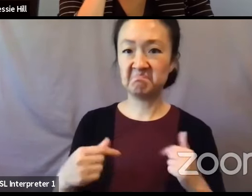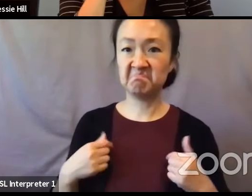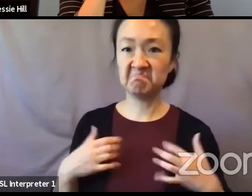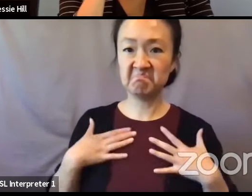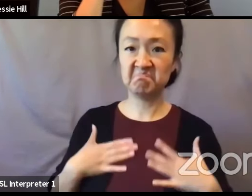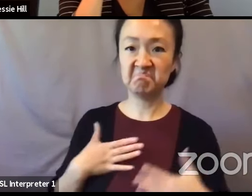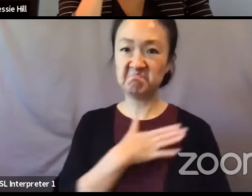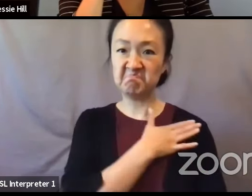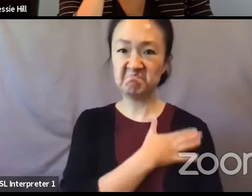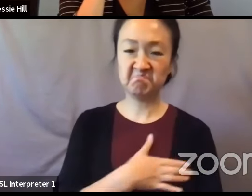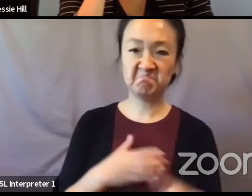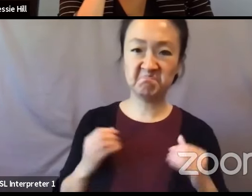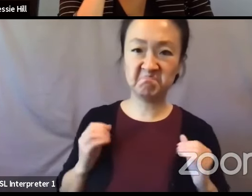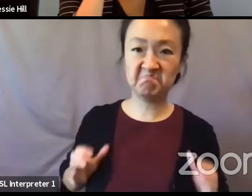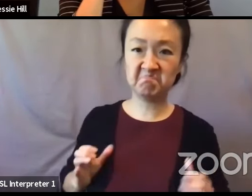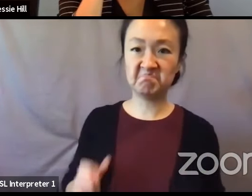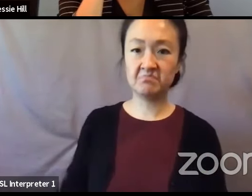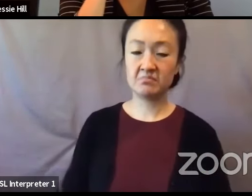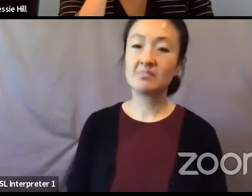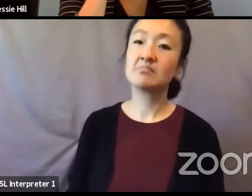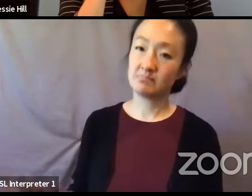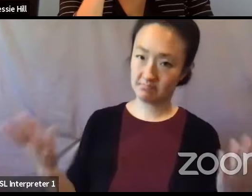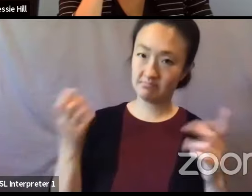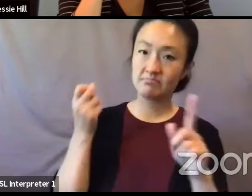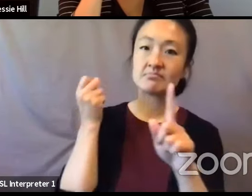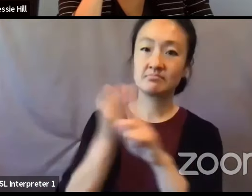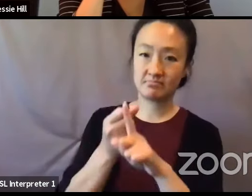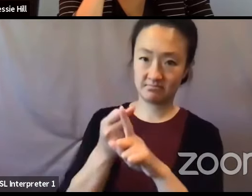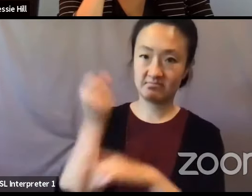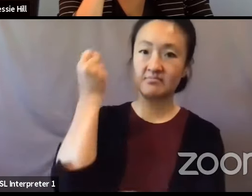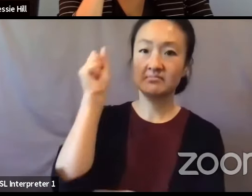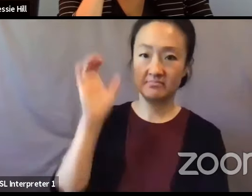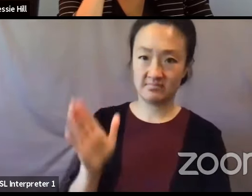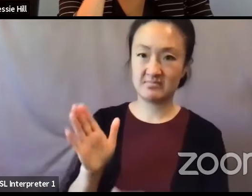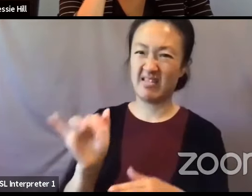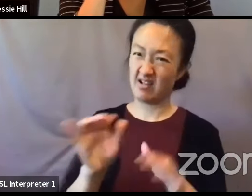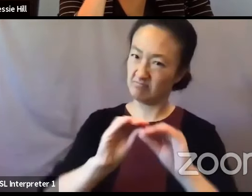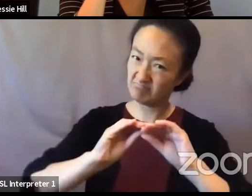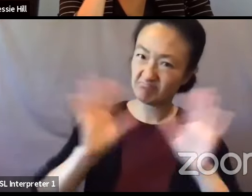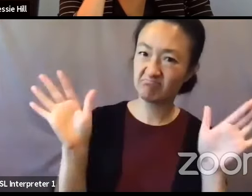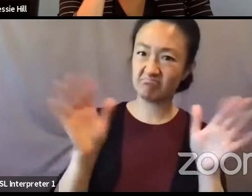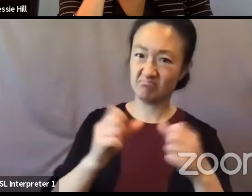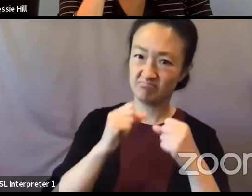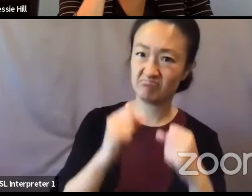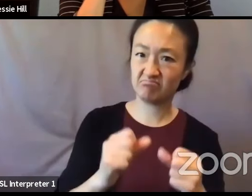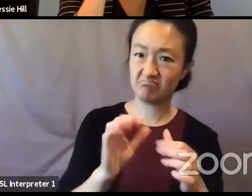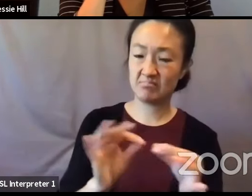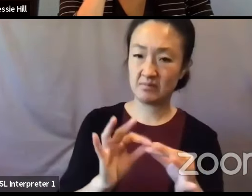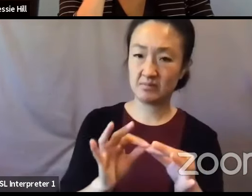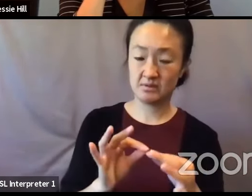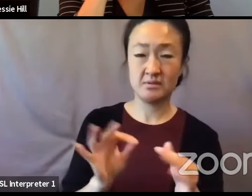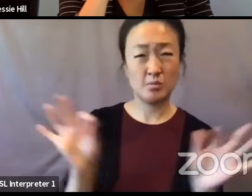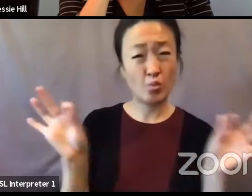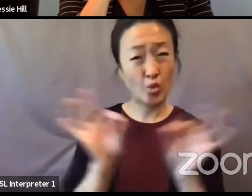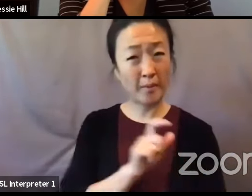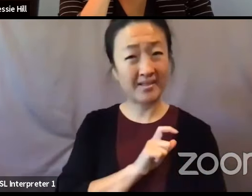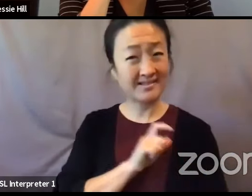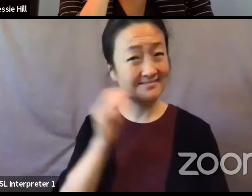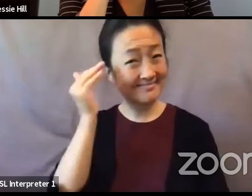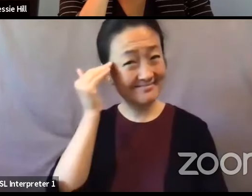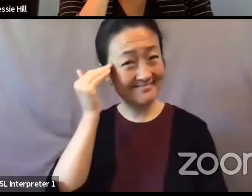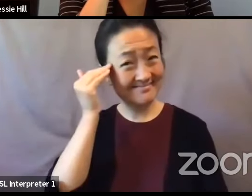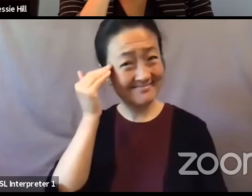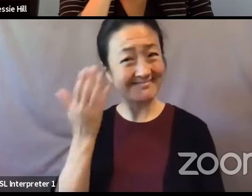groups has an effect on what follows. And the police should need to be sensitive to that. There's a whole bunch